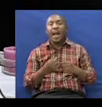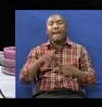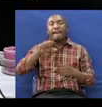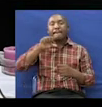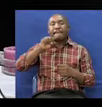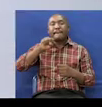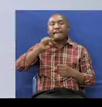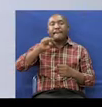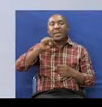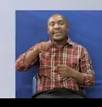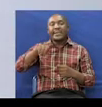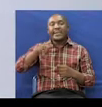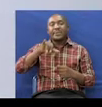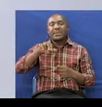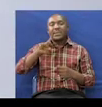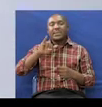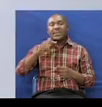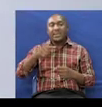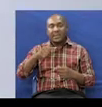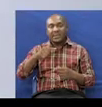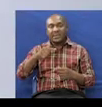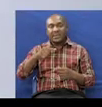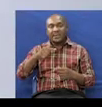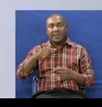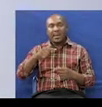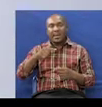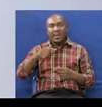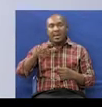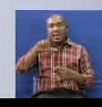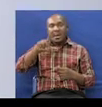lamp. Spirit lamp.